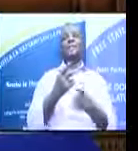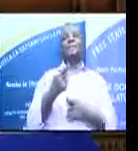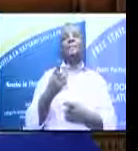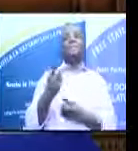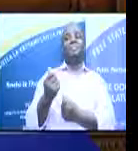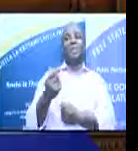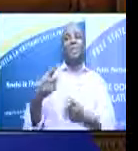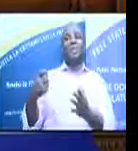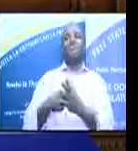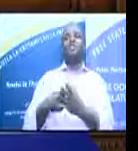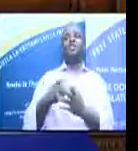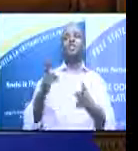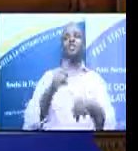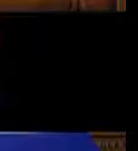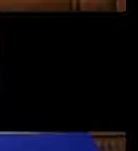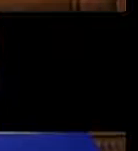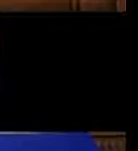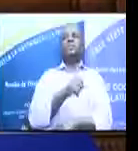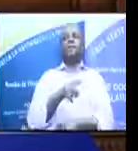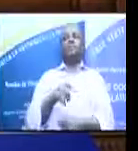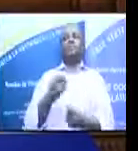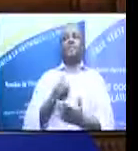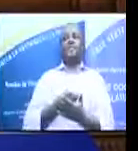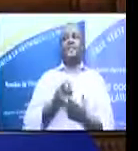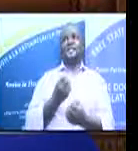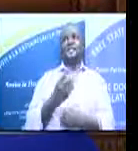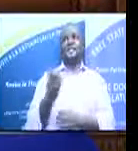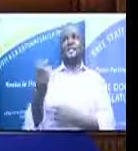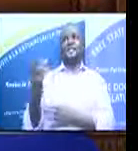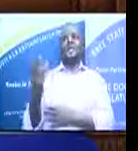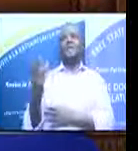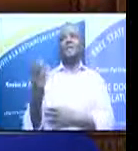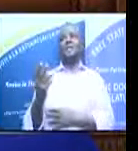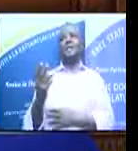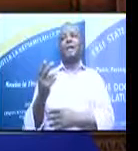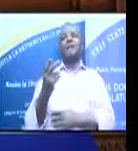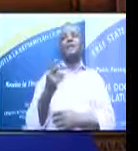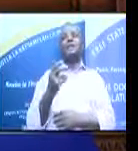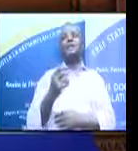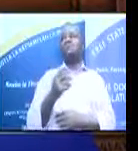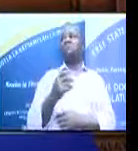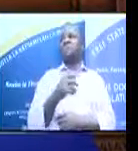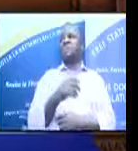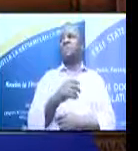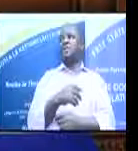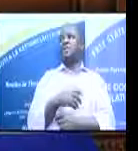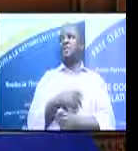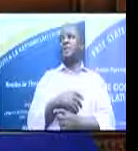field hospital indeed was allocated into our different